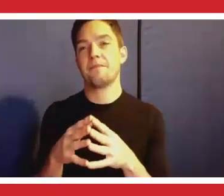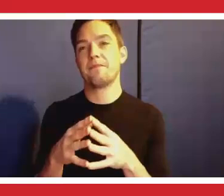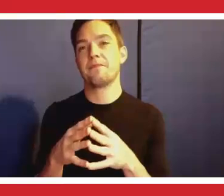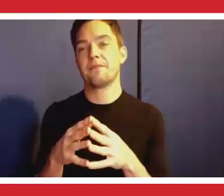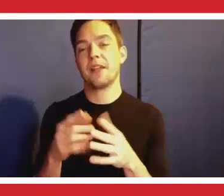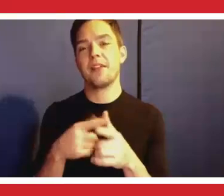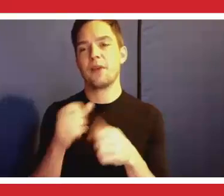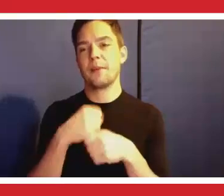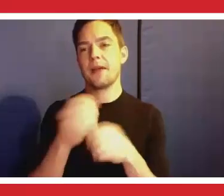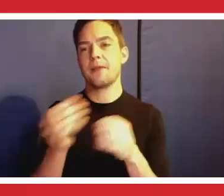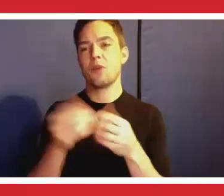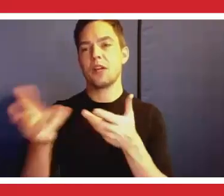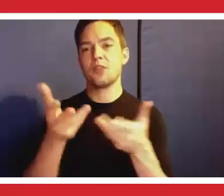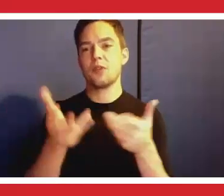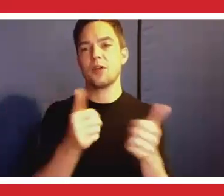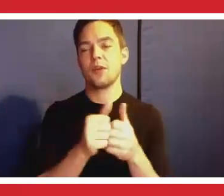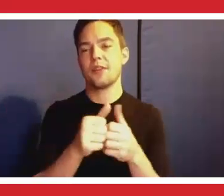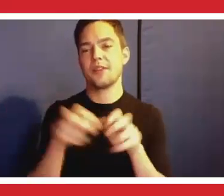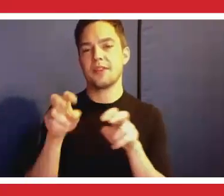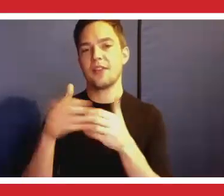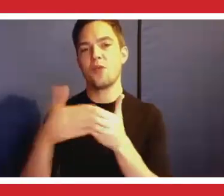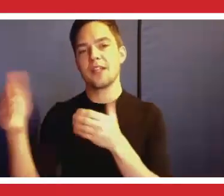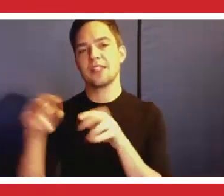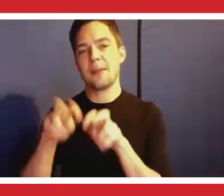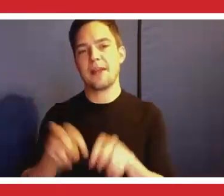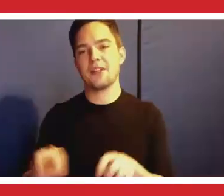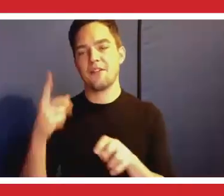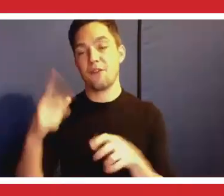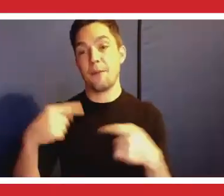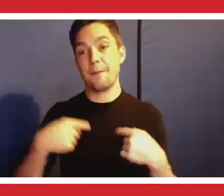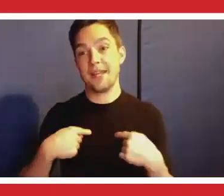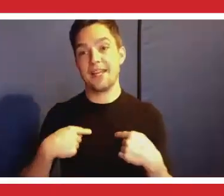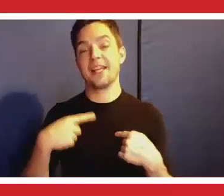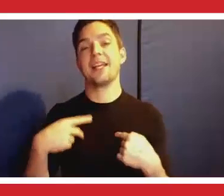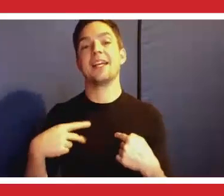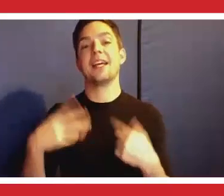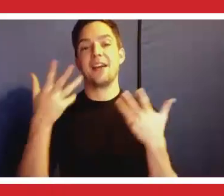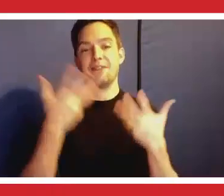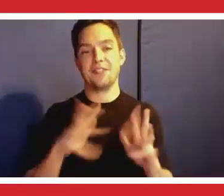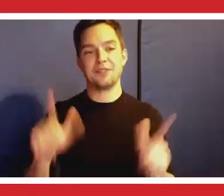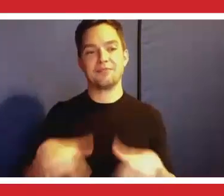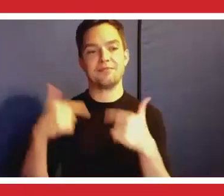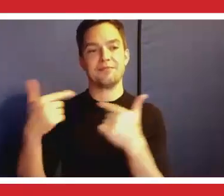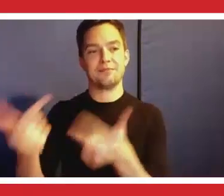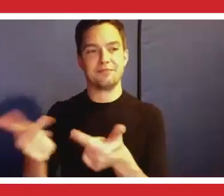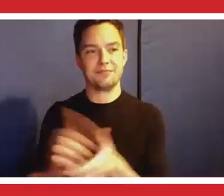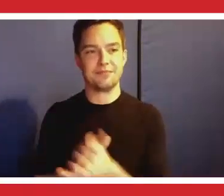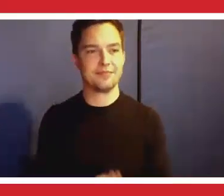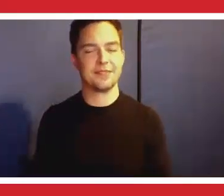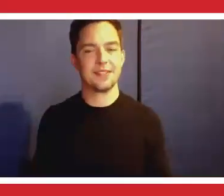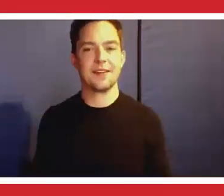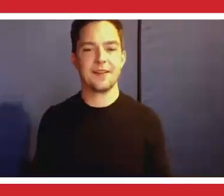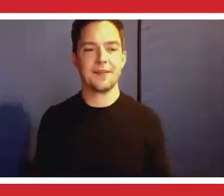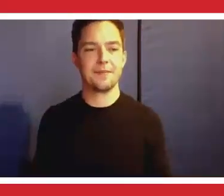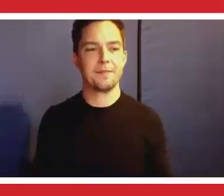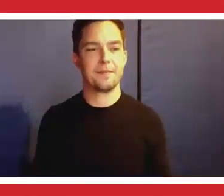interaction with the other panelists. So for me, I will stop now. I took even too much time. Thank you, Vincenzo.